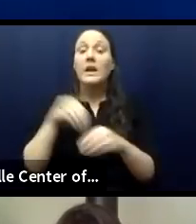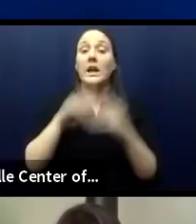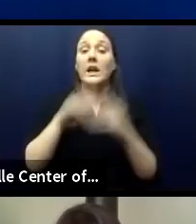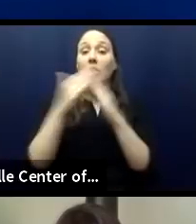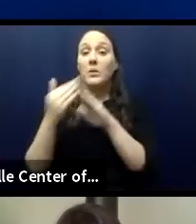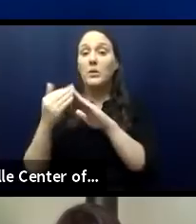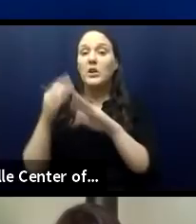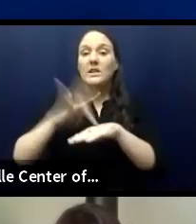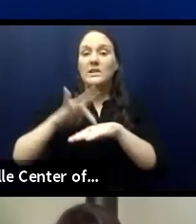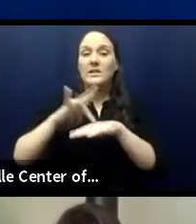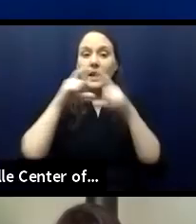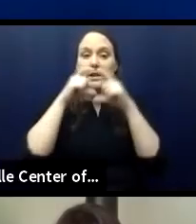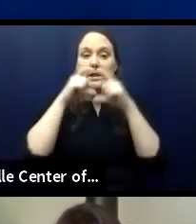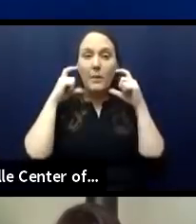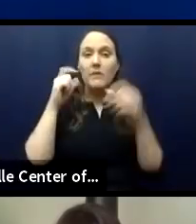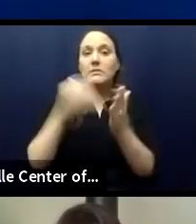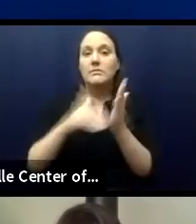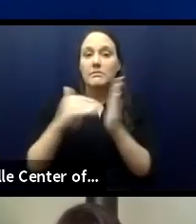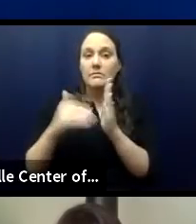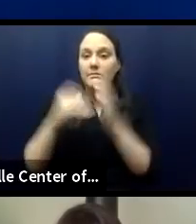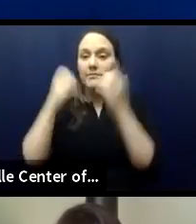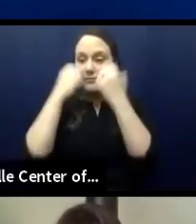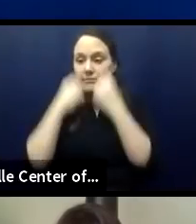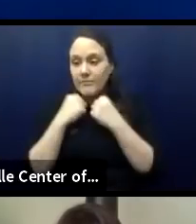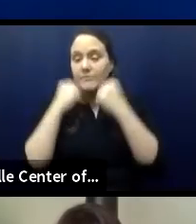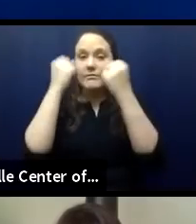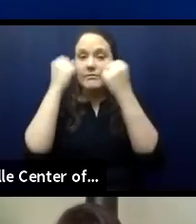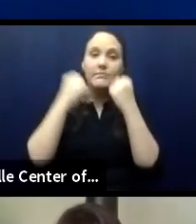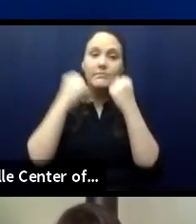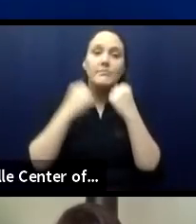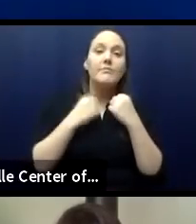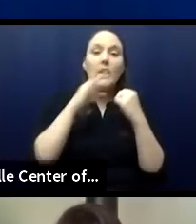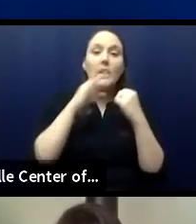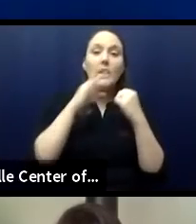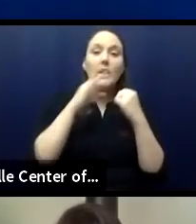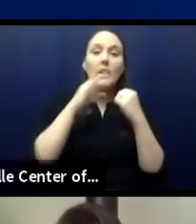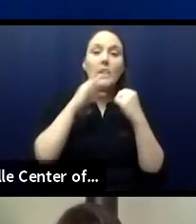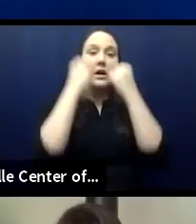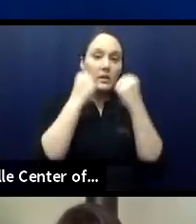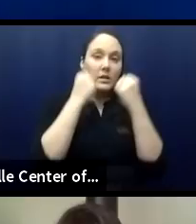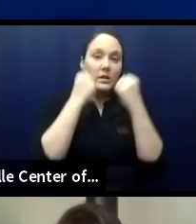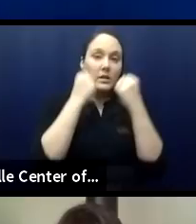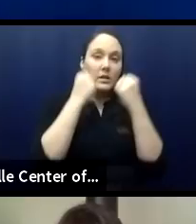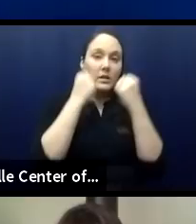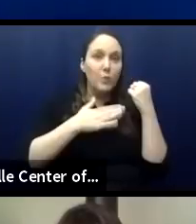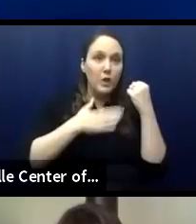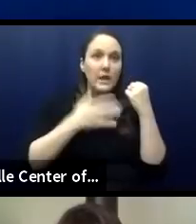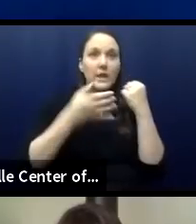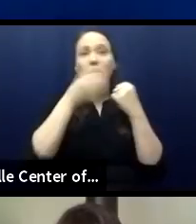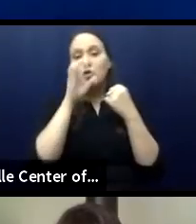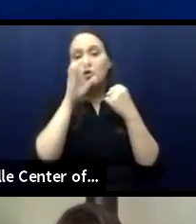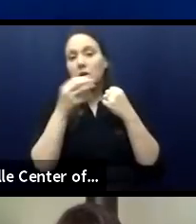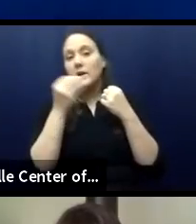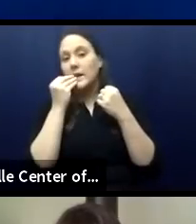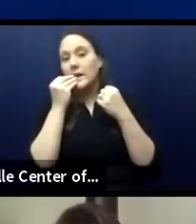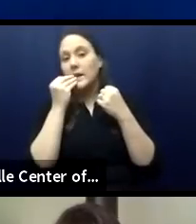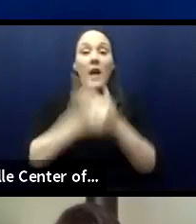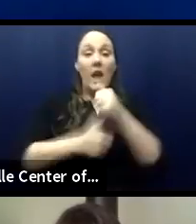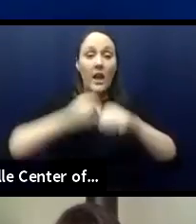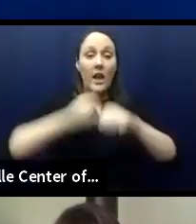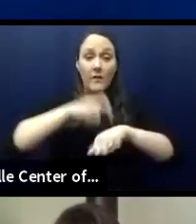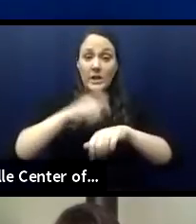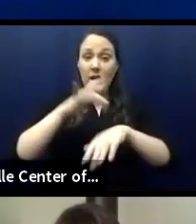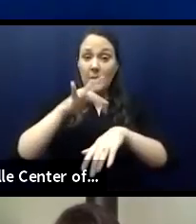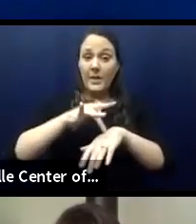repeatedly. They pull them down to talk, they pull them down because they can't breathe, they pull them down to drink, they pull them down to eat. Each time they touch this mask,